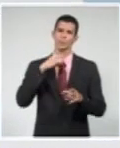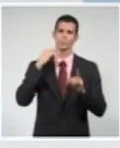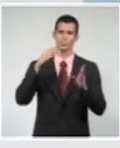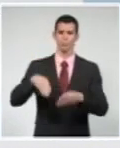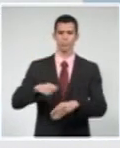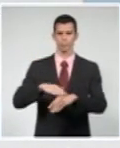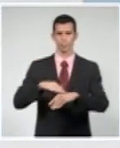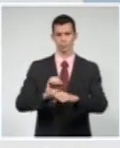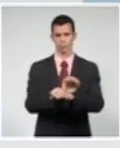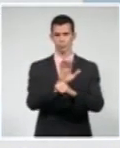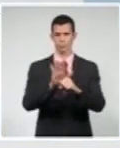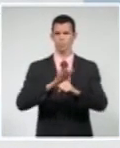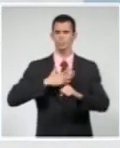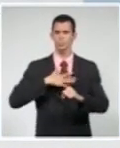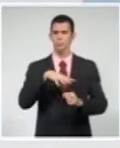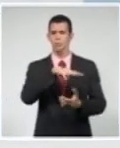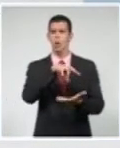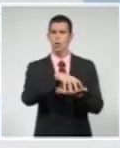3.51%.